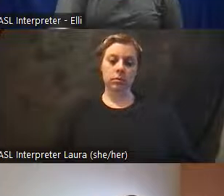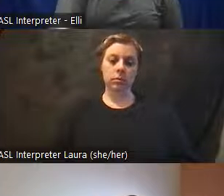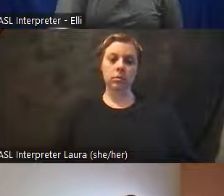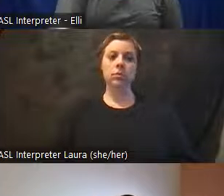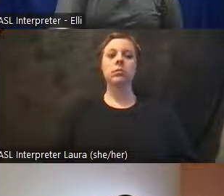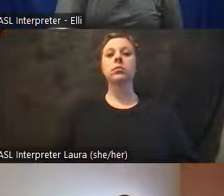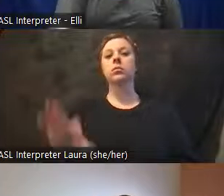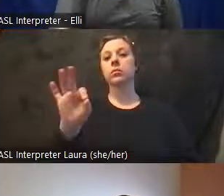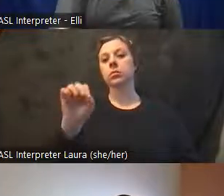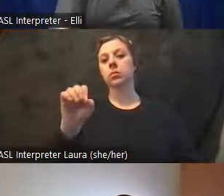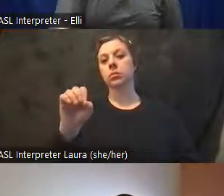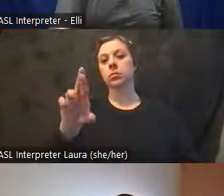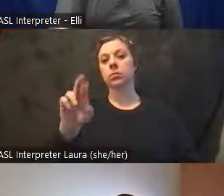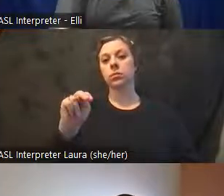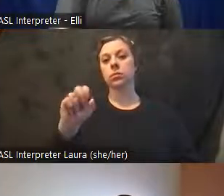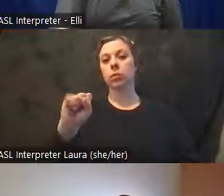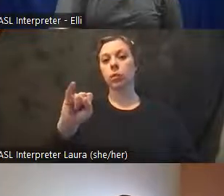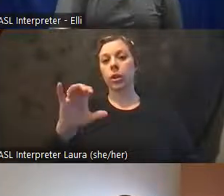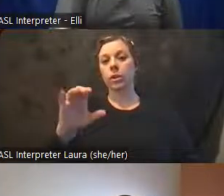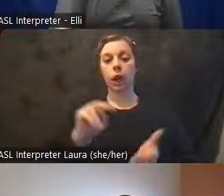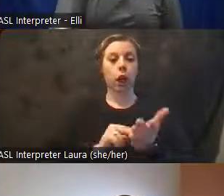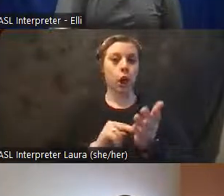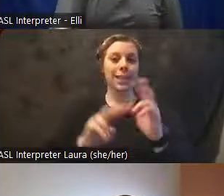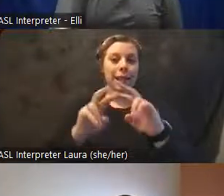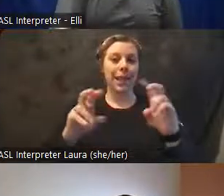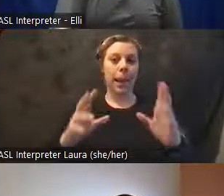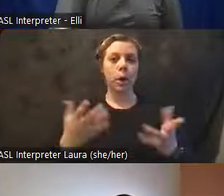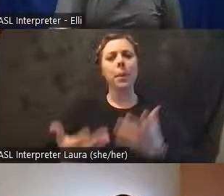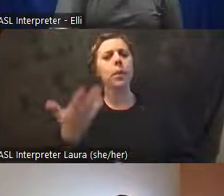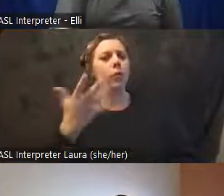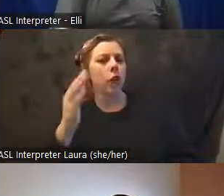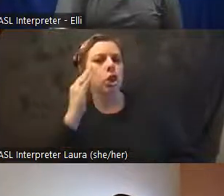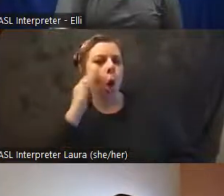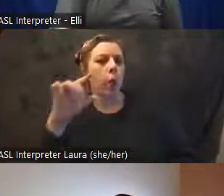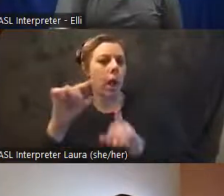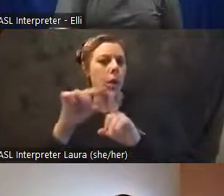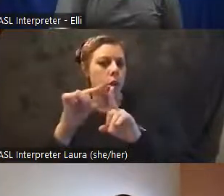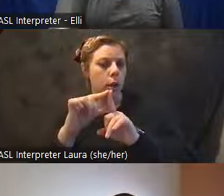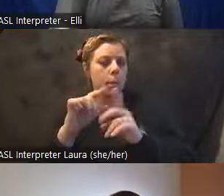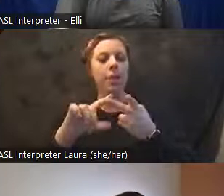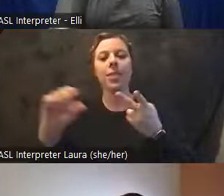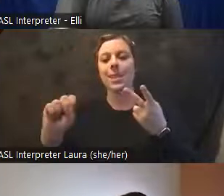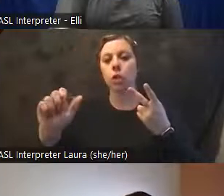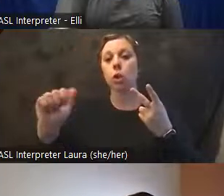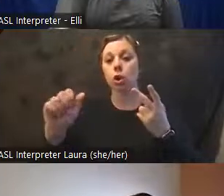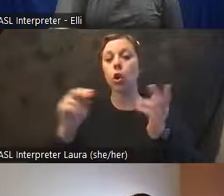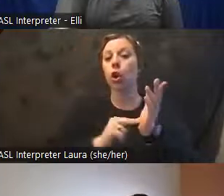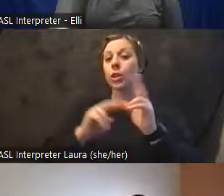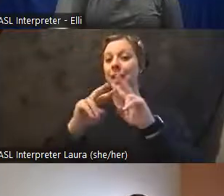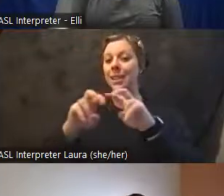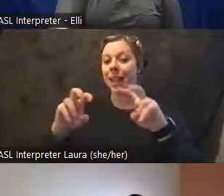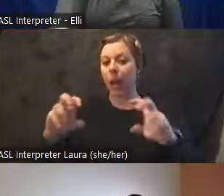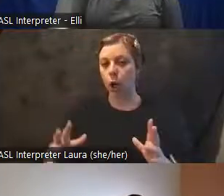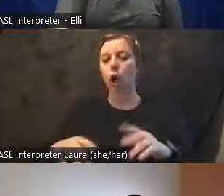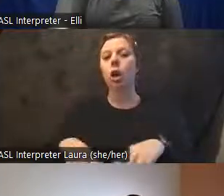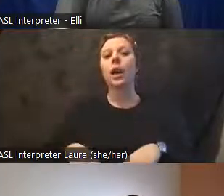Forensic nurse examiners, you may have heard that term, and sexual assault nurse examiners, they're a little bit different